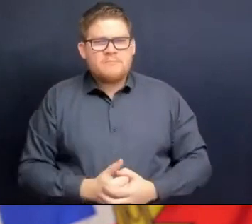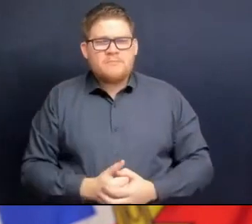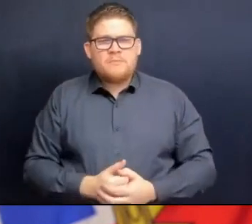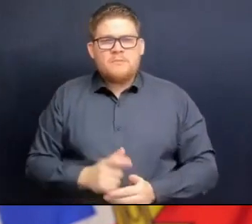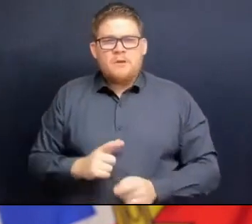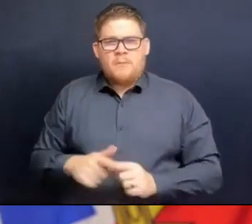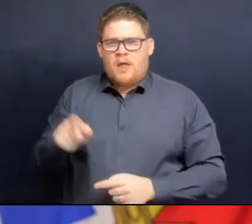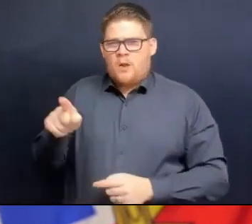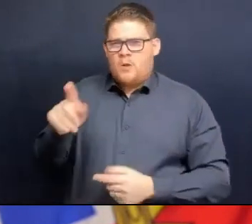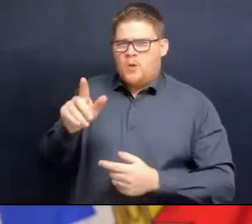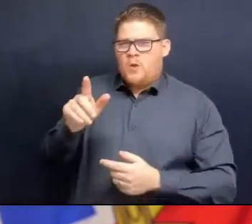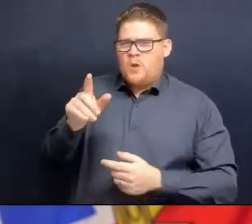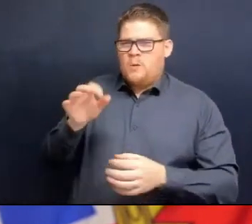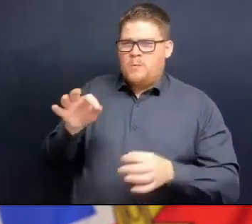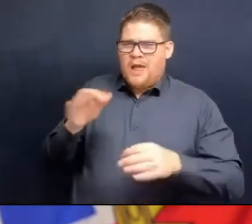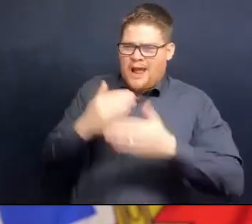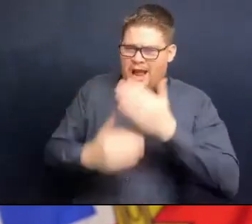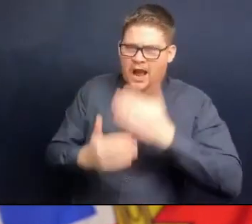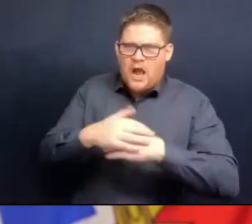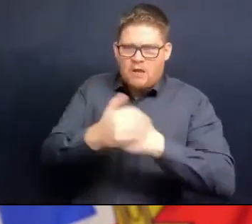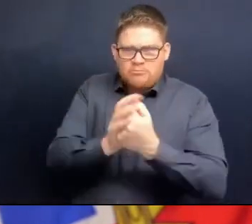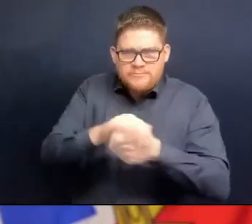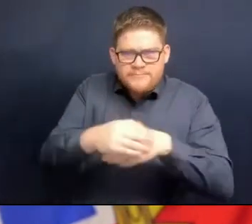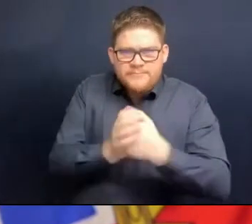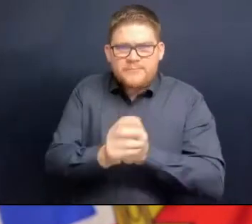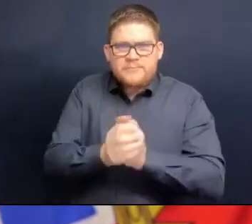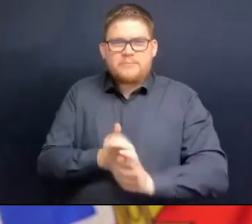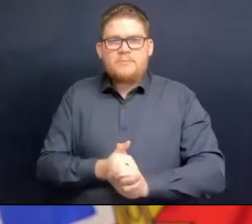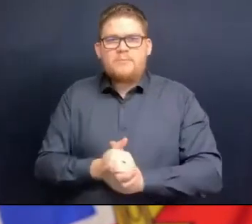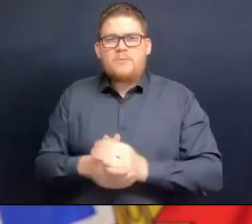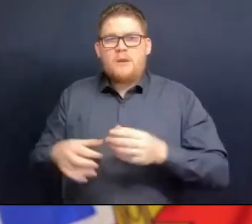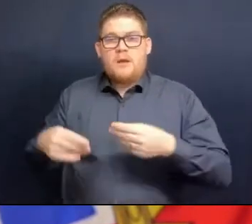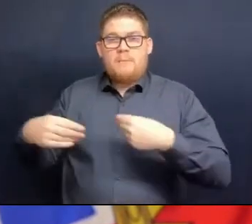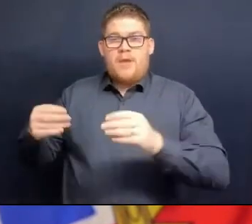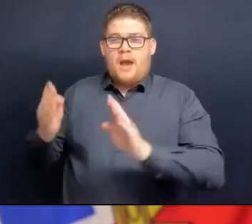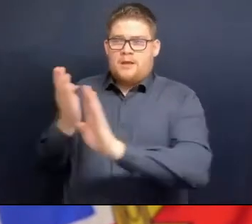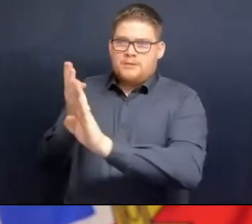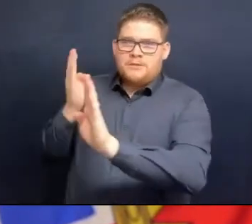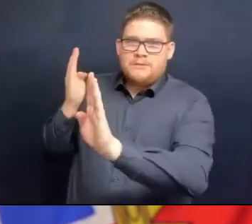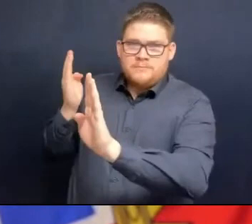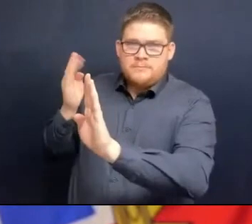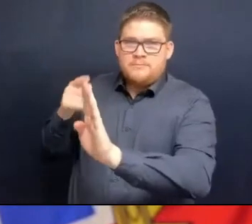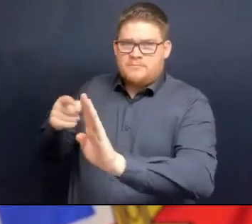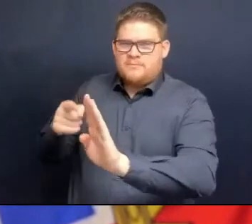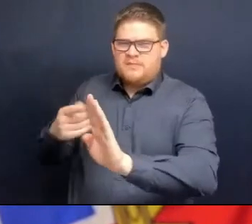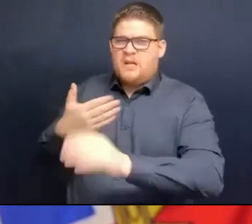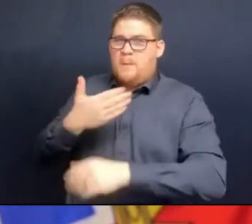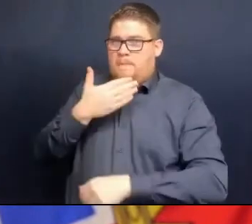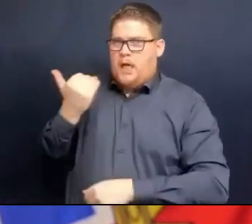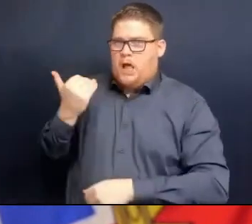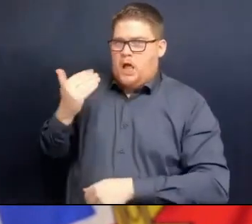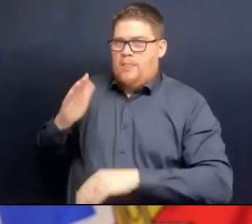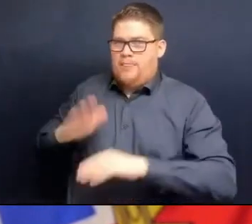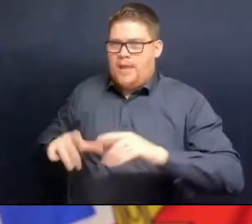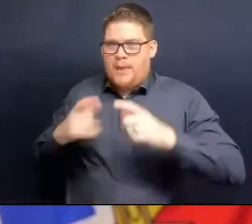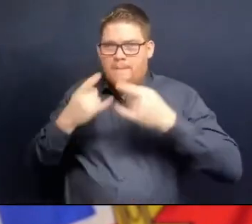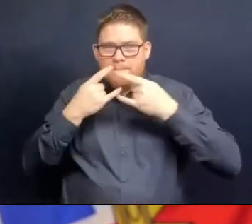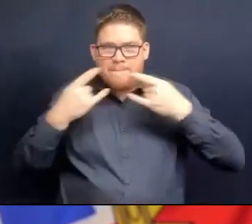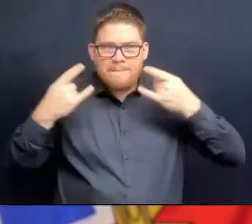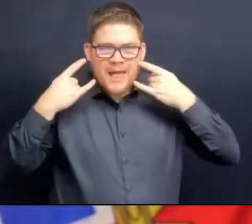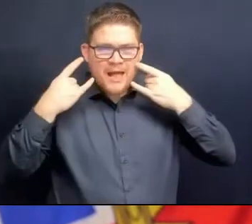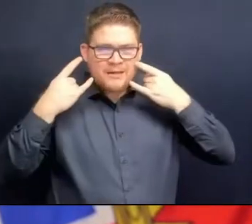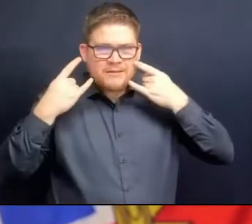hand washing and plexiglass barriers are more effective at preventing transmission than an N95 respirator?